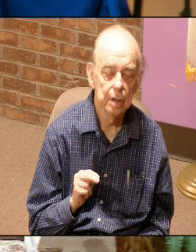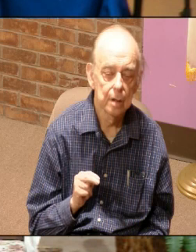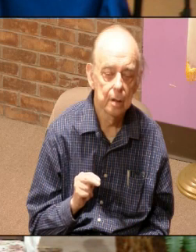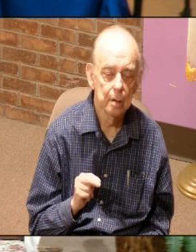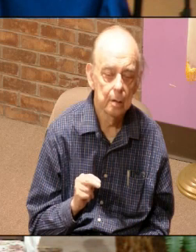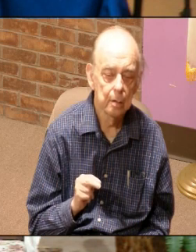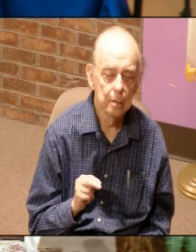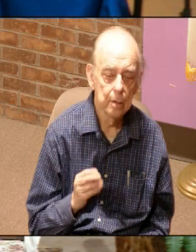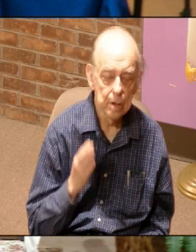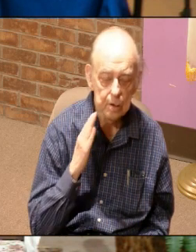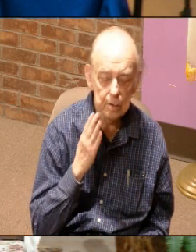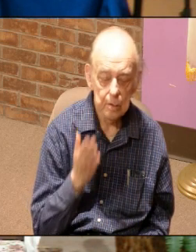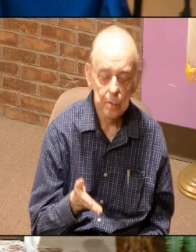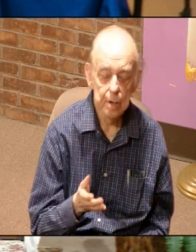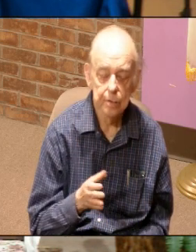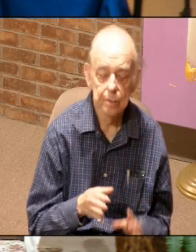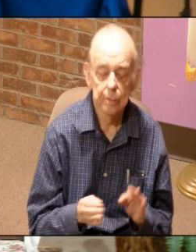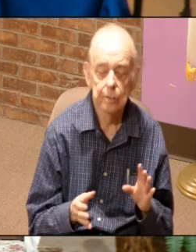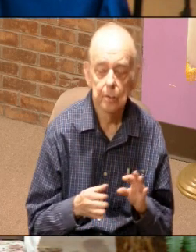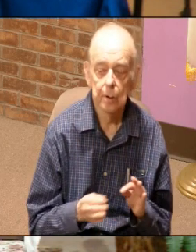And you know the rest of the story.